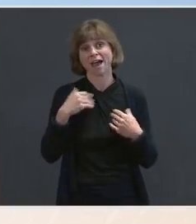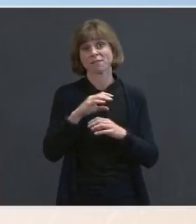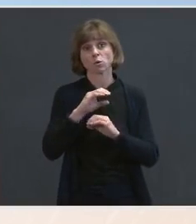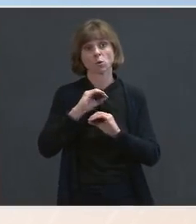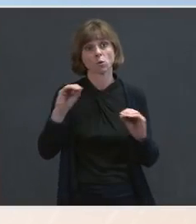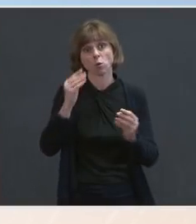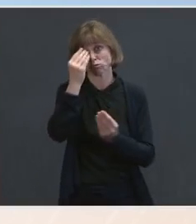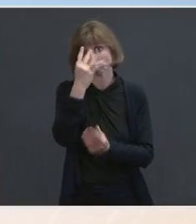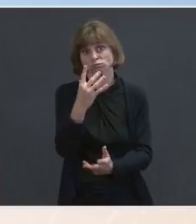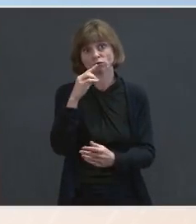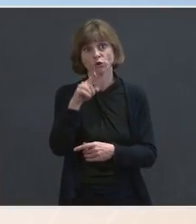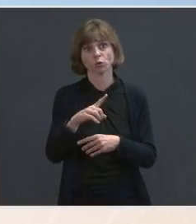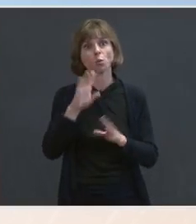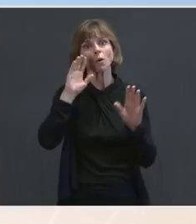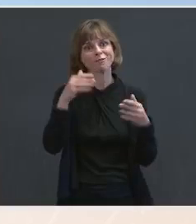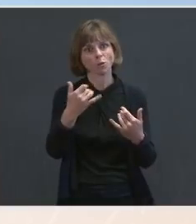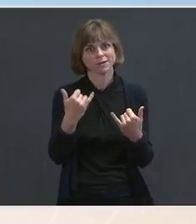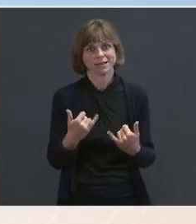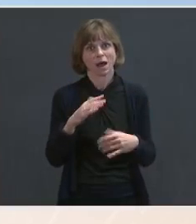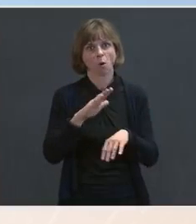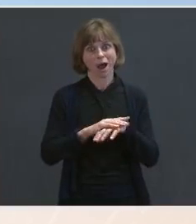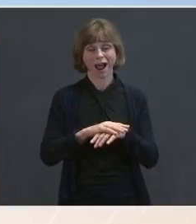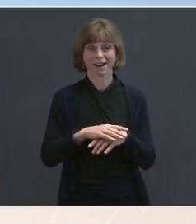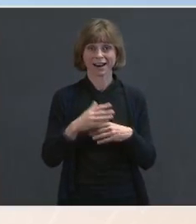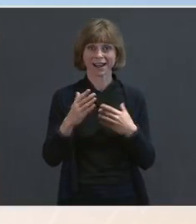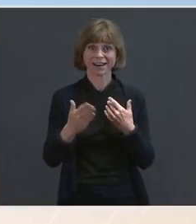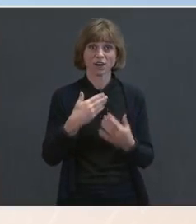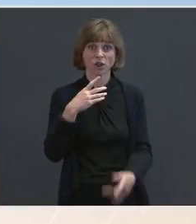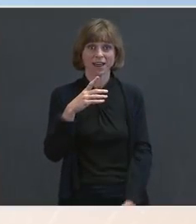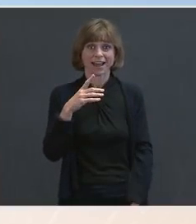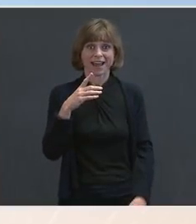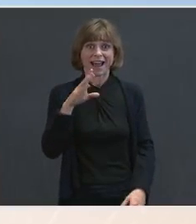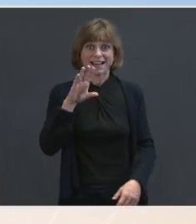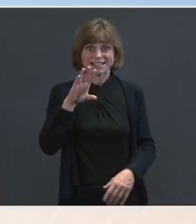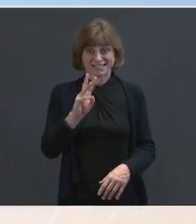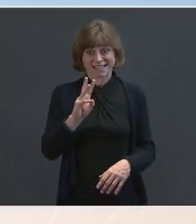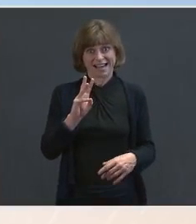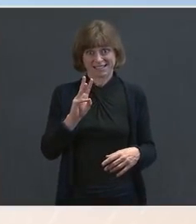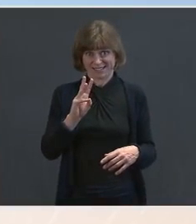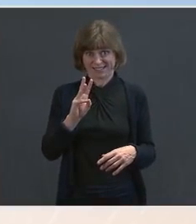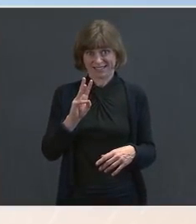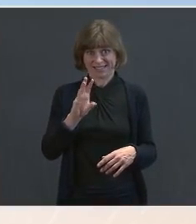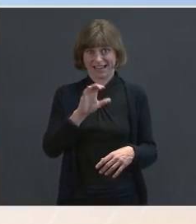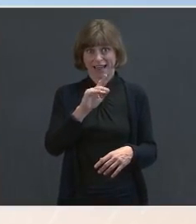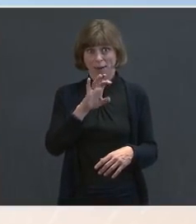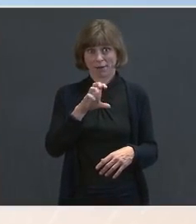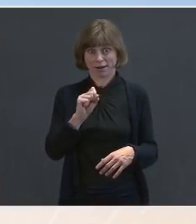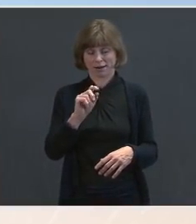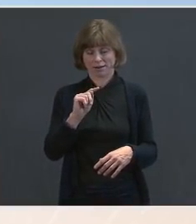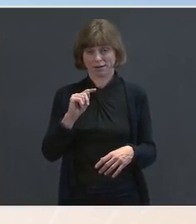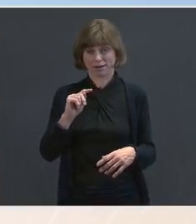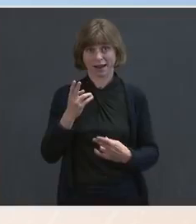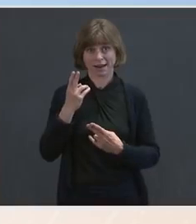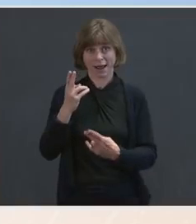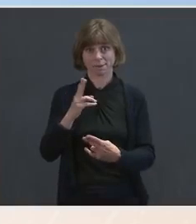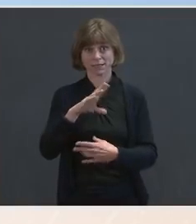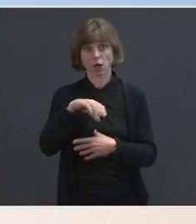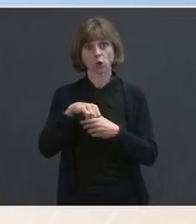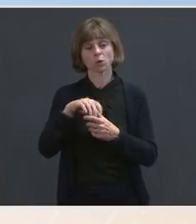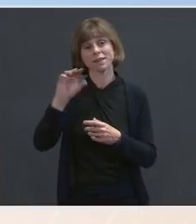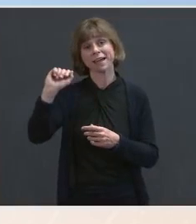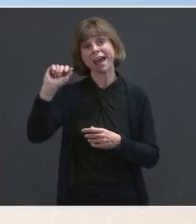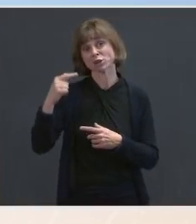say our focus right now is on getting the nearly half a dozen cabinet nominees, including our nominee to be the Attorney General of the United